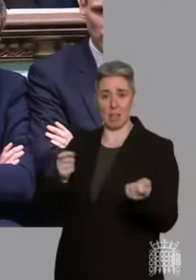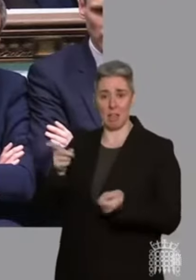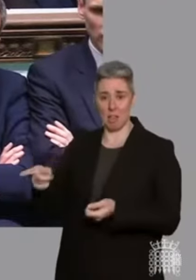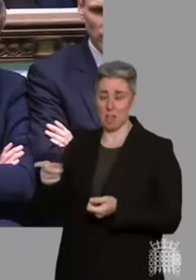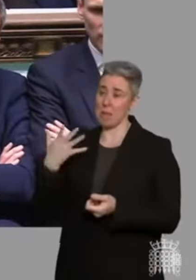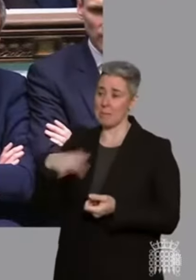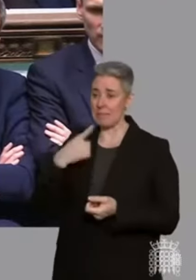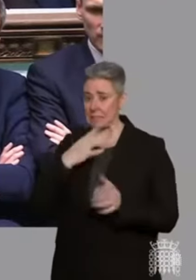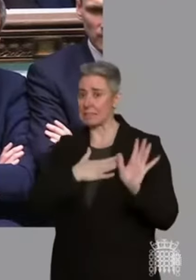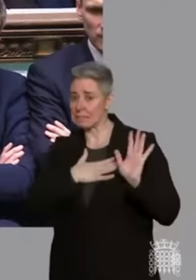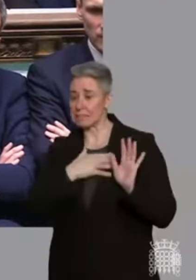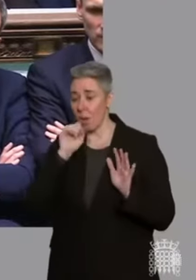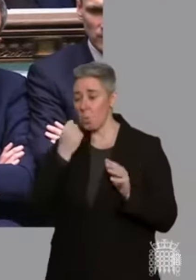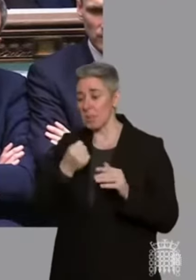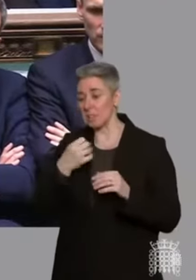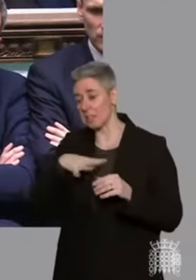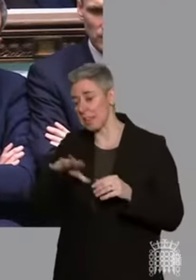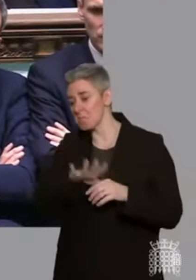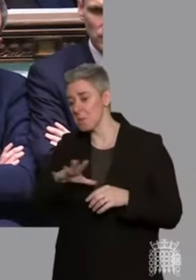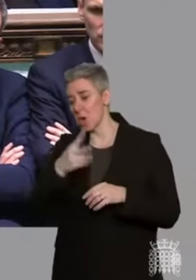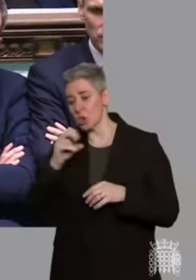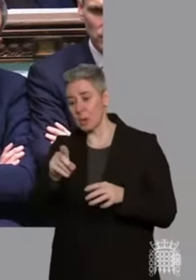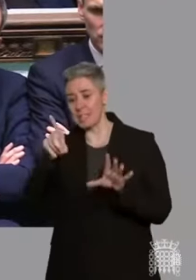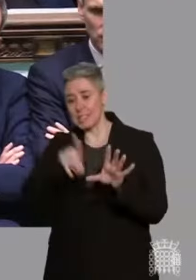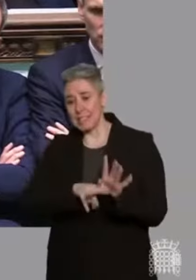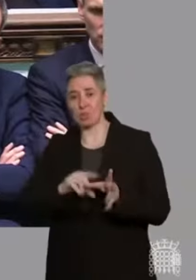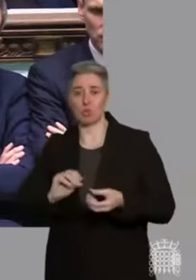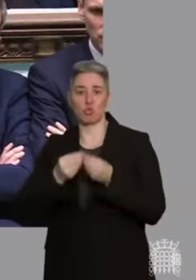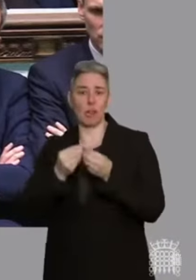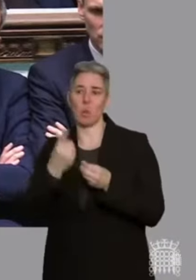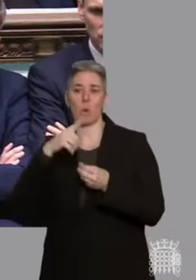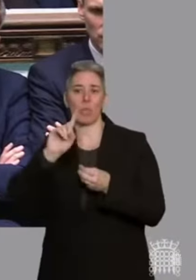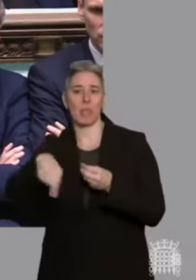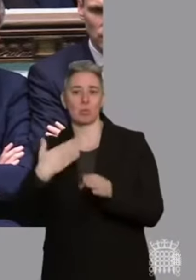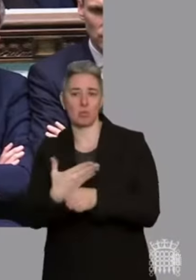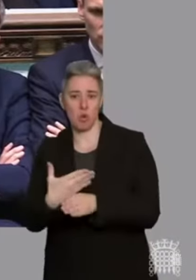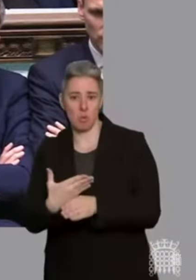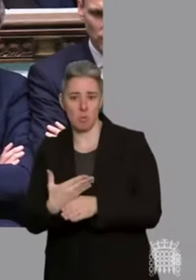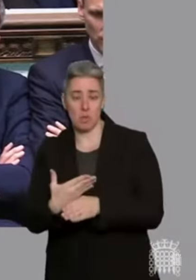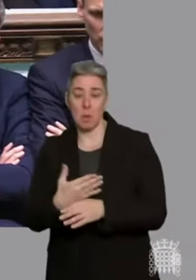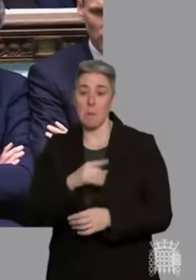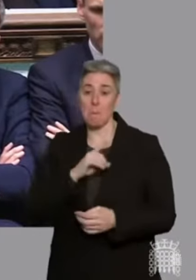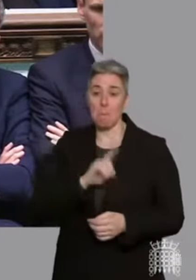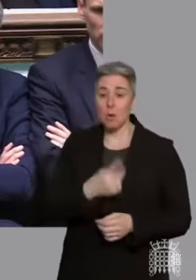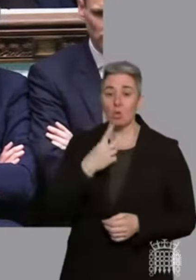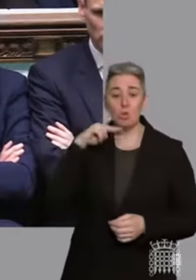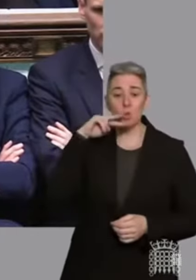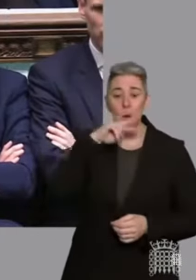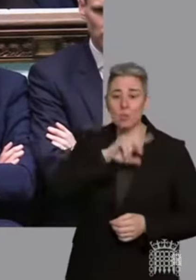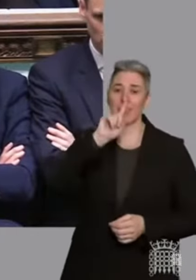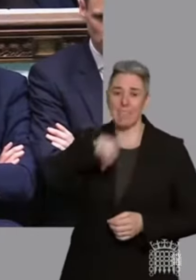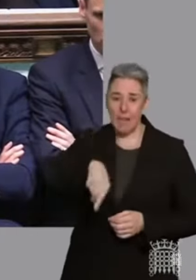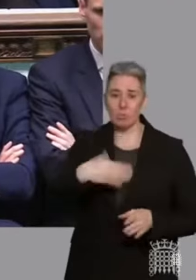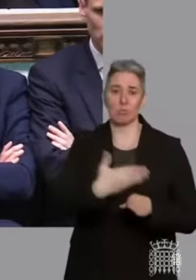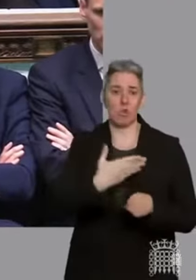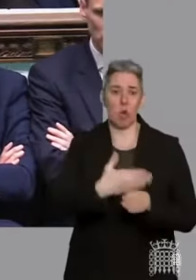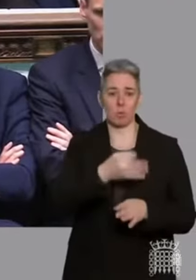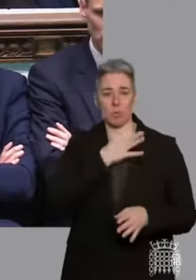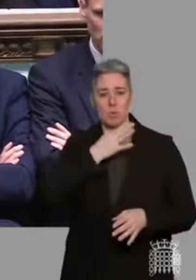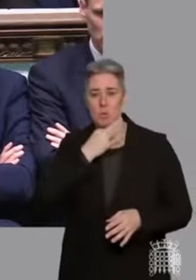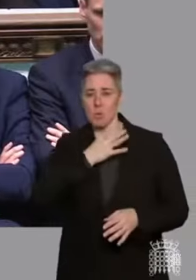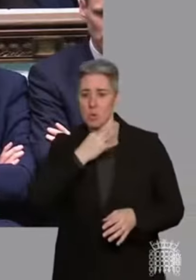just 1,000 jobs. Meanwhile, 200,000 jobs are at stake in our oil and gas sector right now.